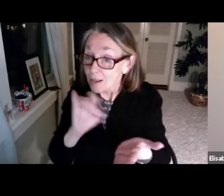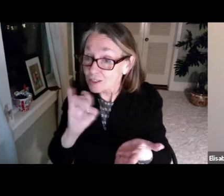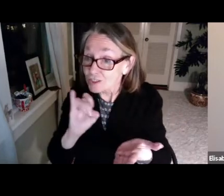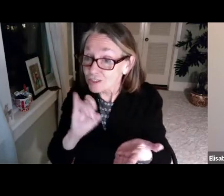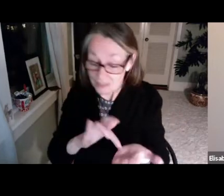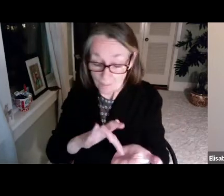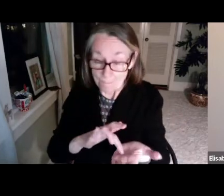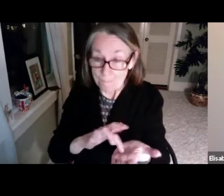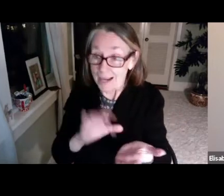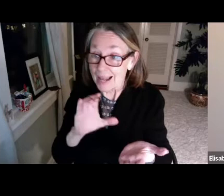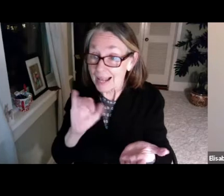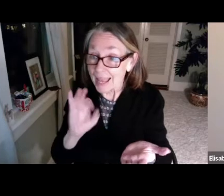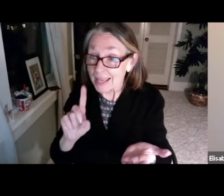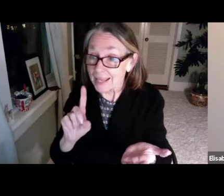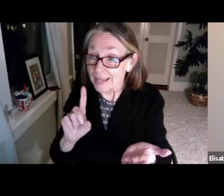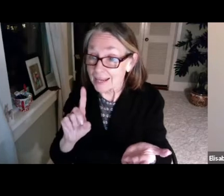really small check.